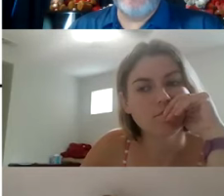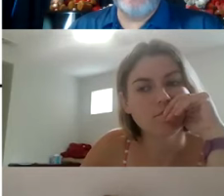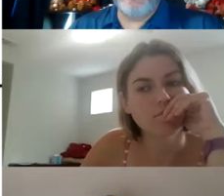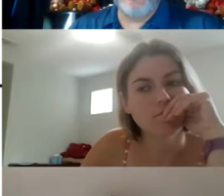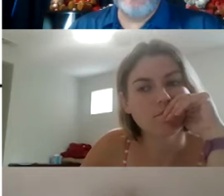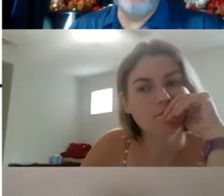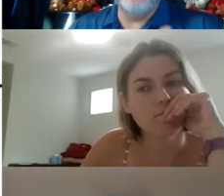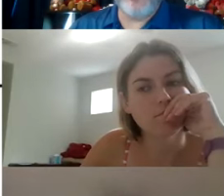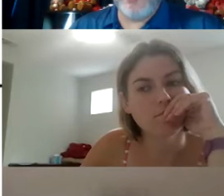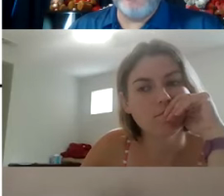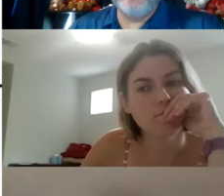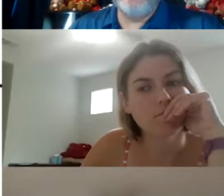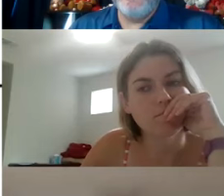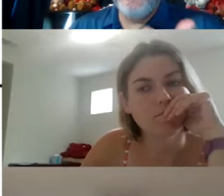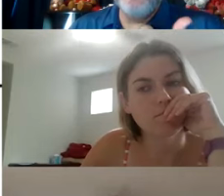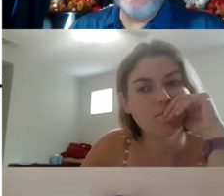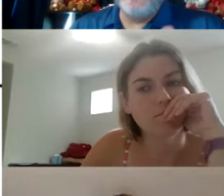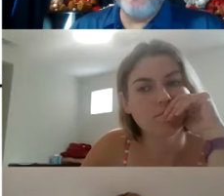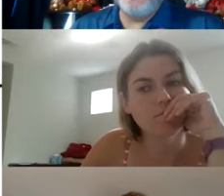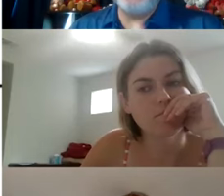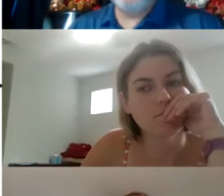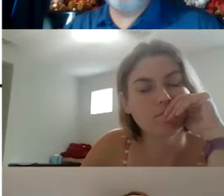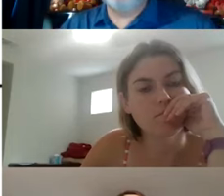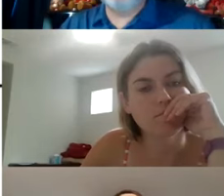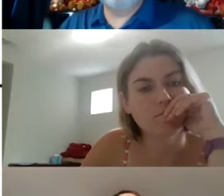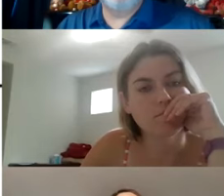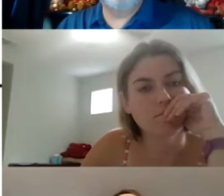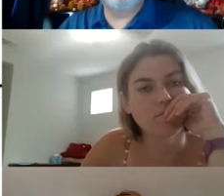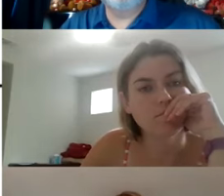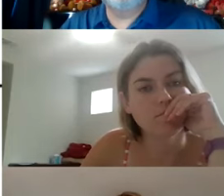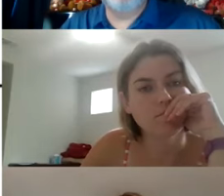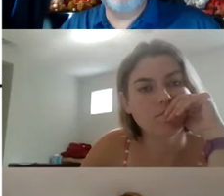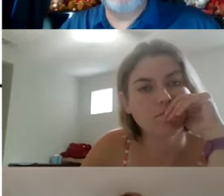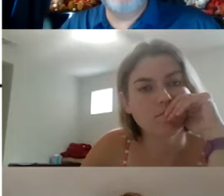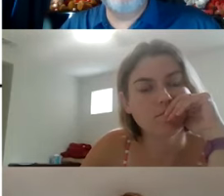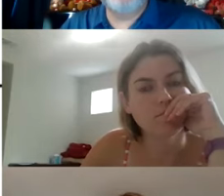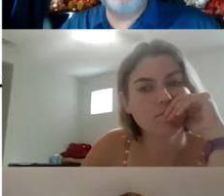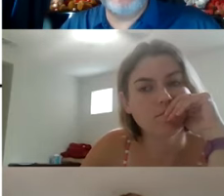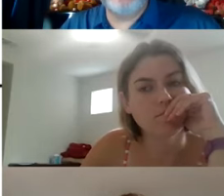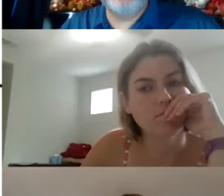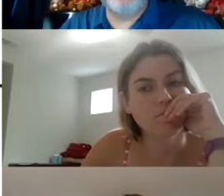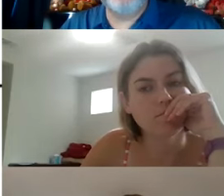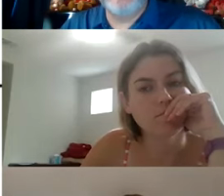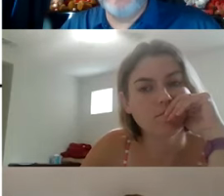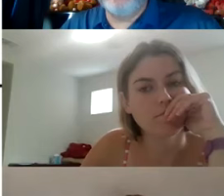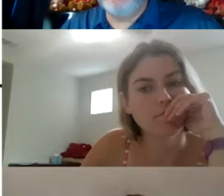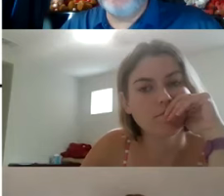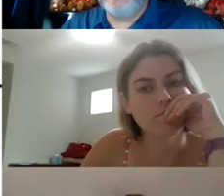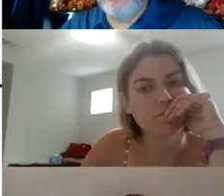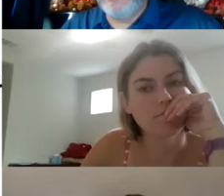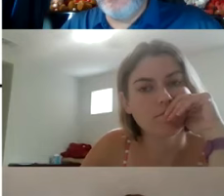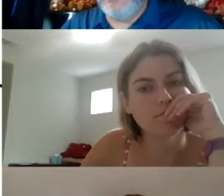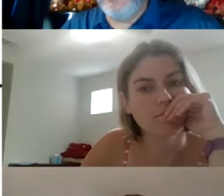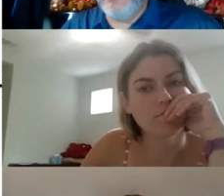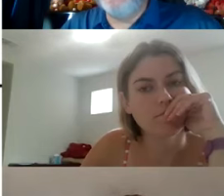whereas RNA uses ribose. But the other big difference comes in the form of this thymine.